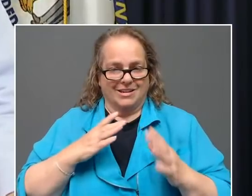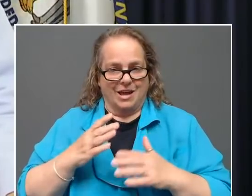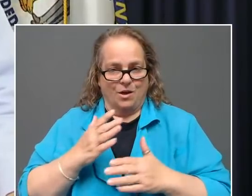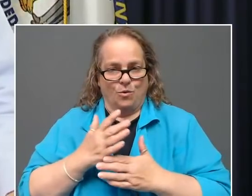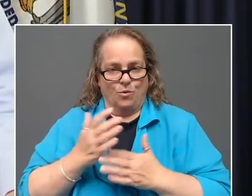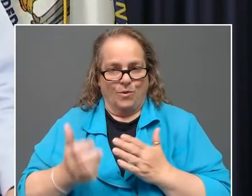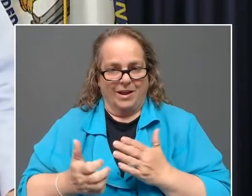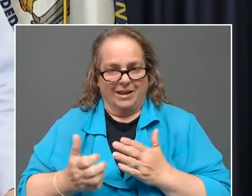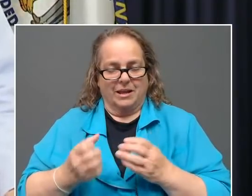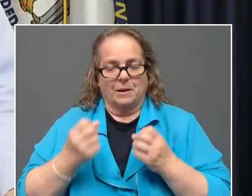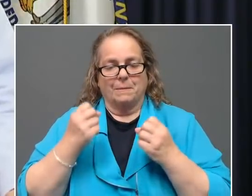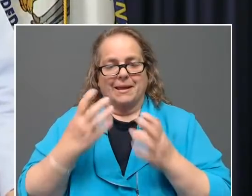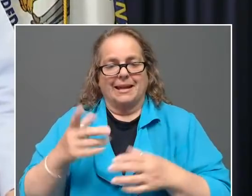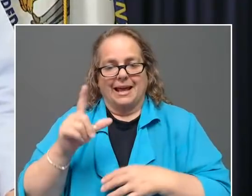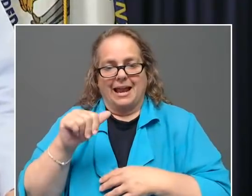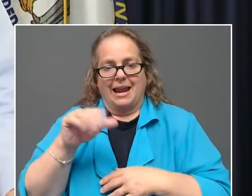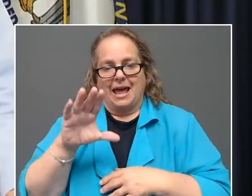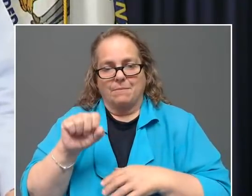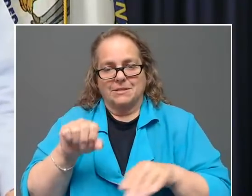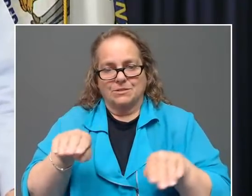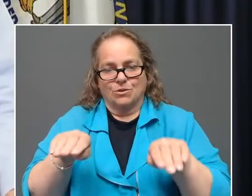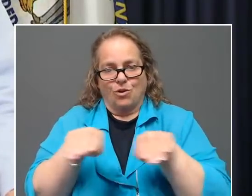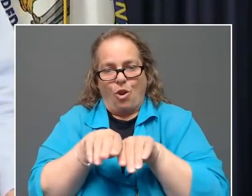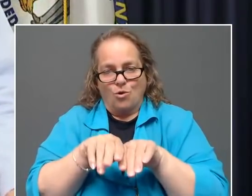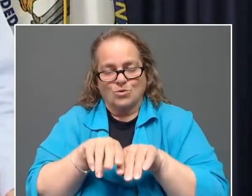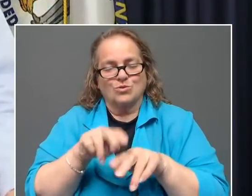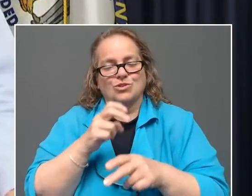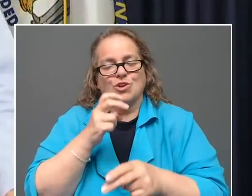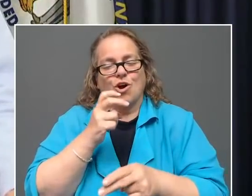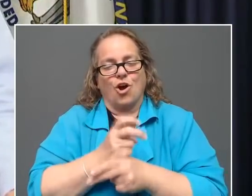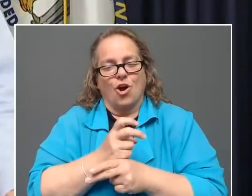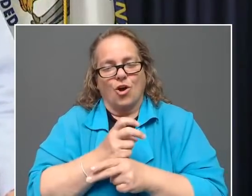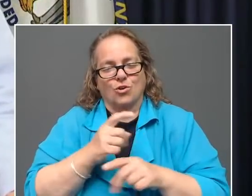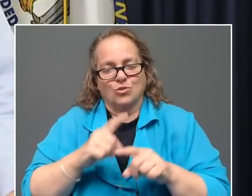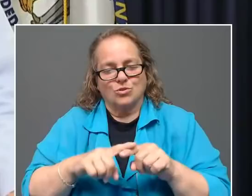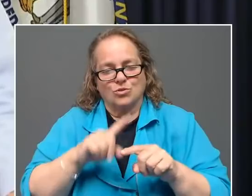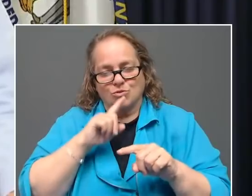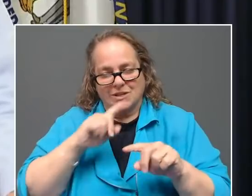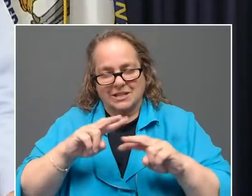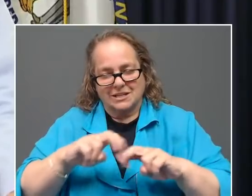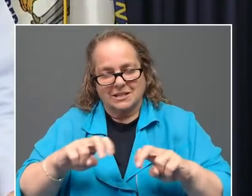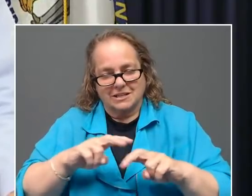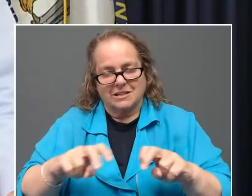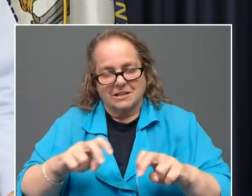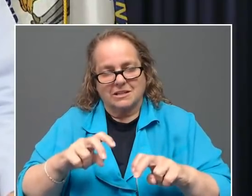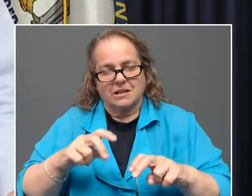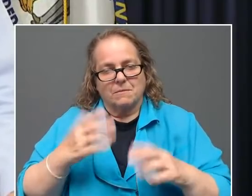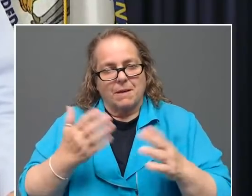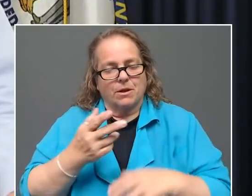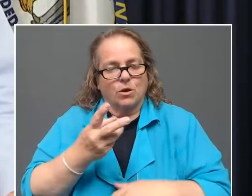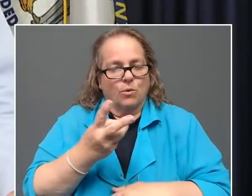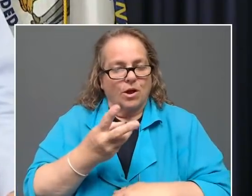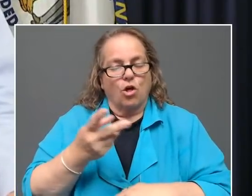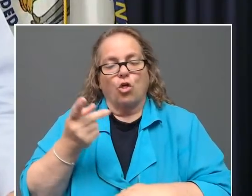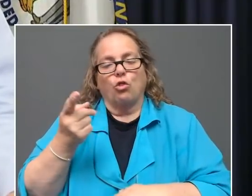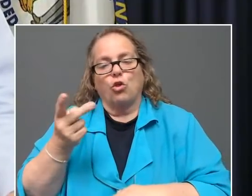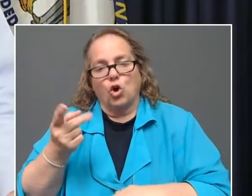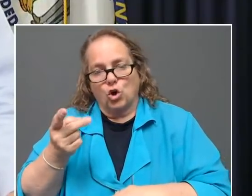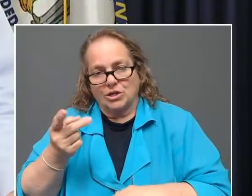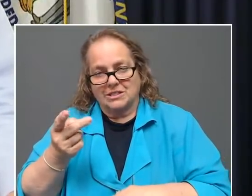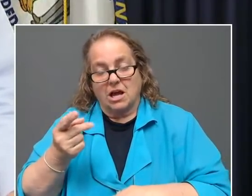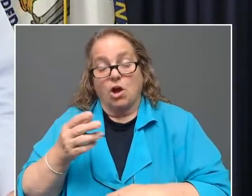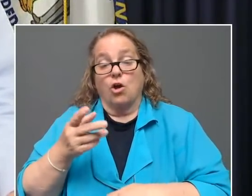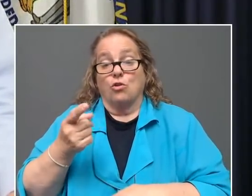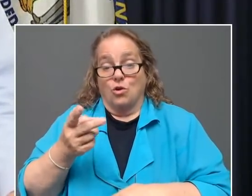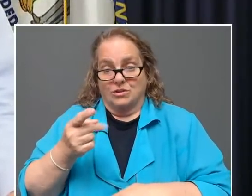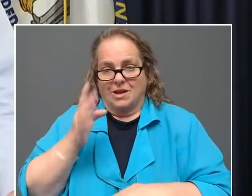being closed. So it's going to be hard to tell what's going on this week, probably until about Wednesday. And so Thursday, we'll talk about where we kind of